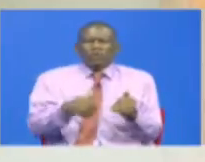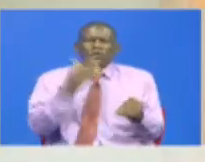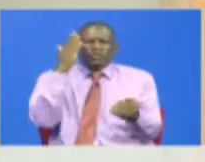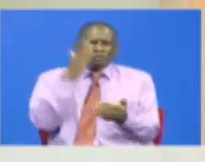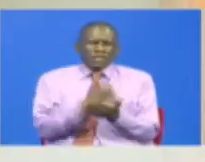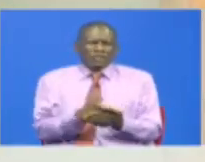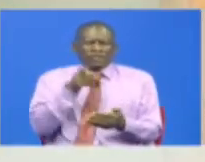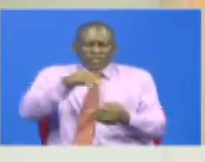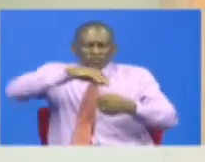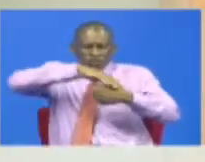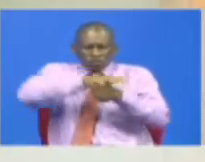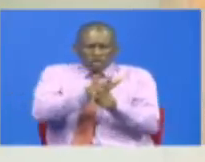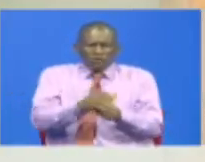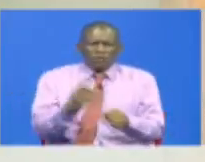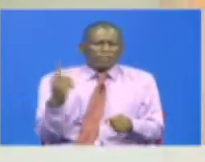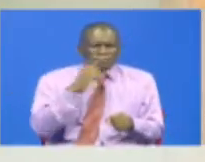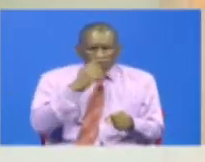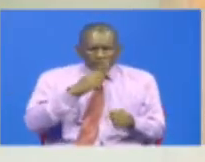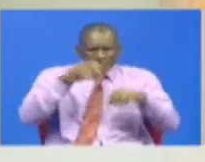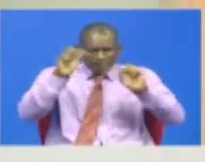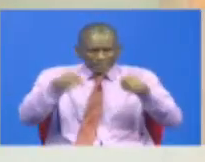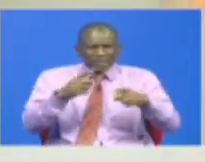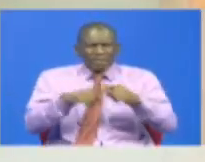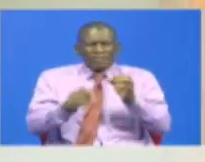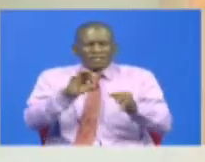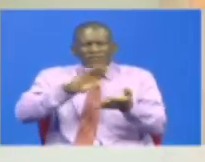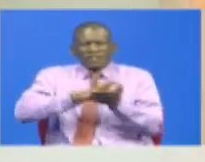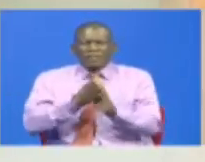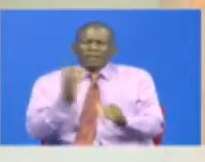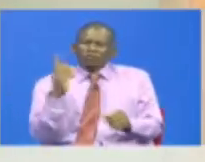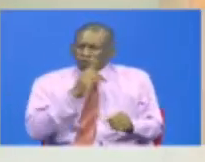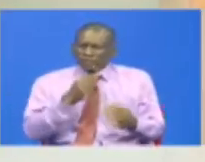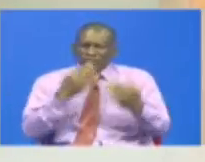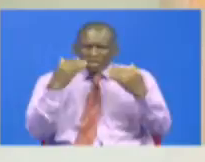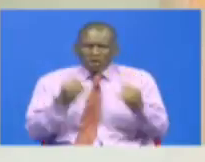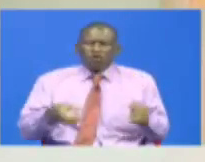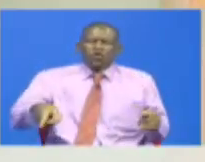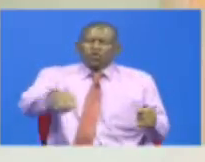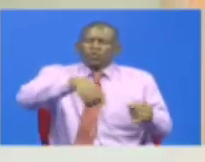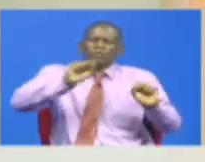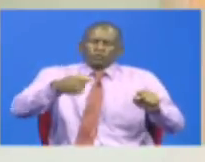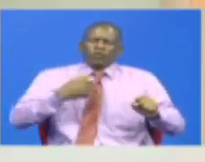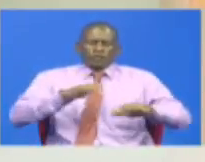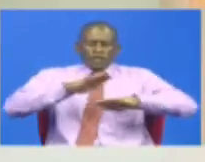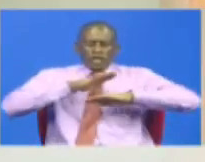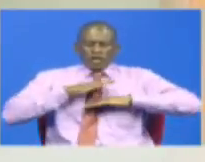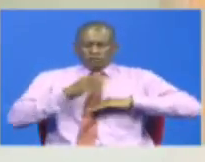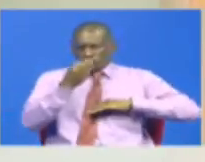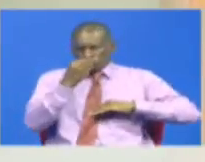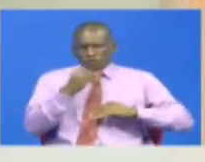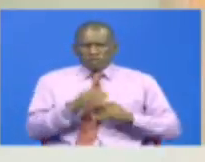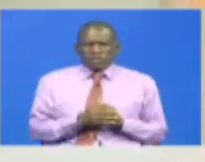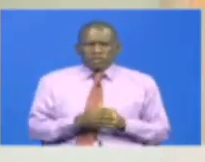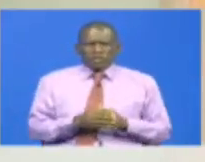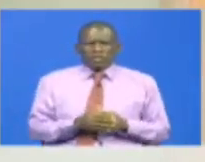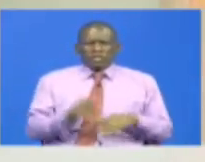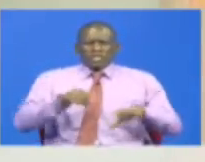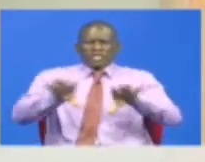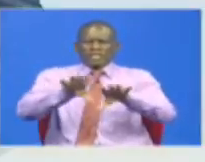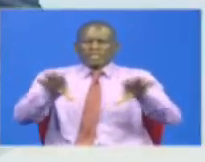worse. But it's, if it gets worse, at least we have sufficient food coming into the system.